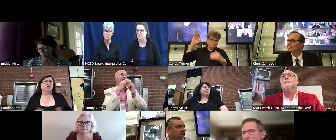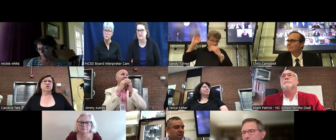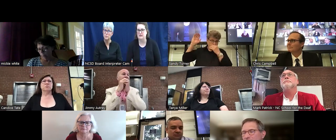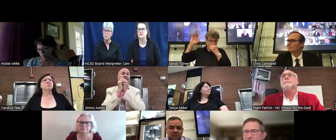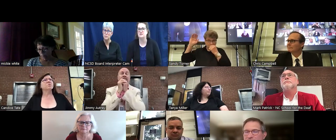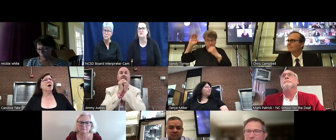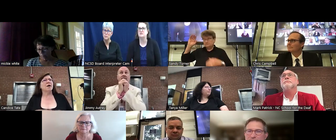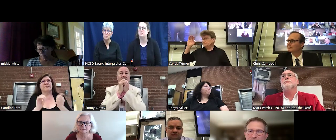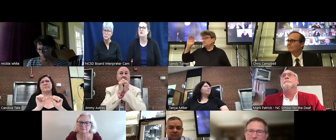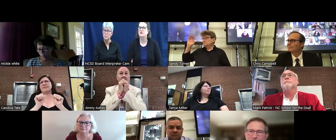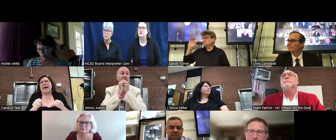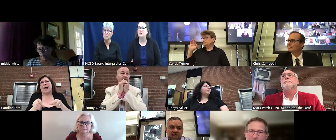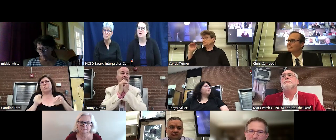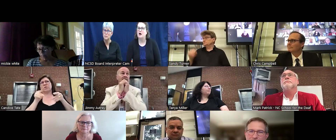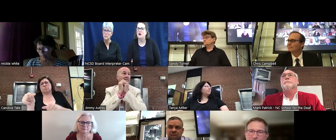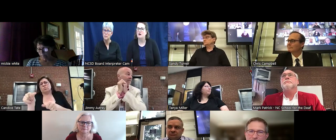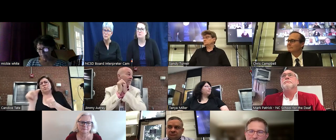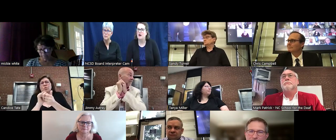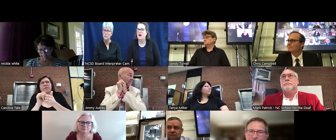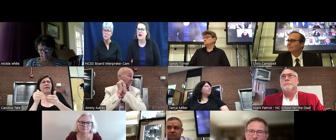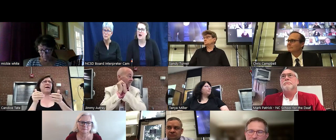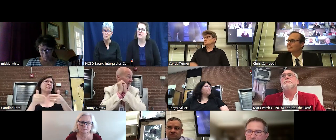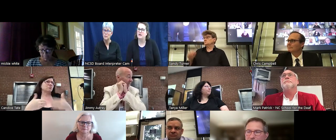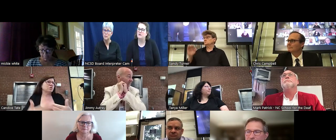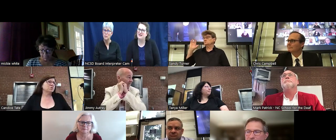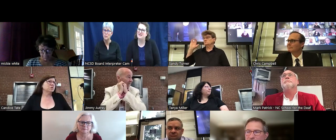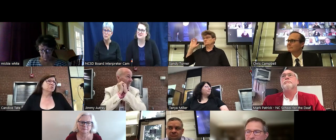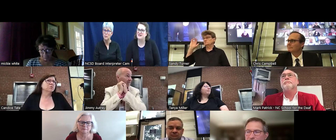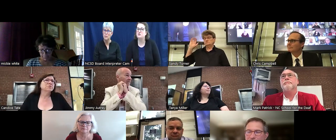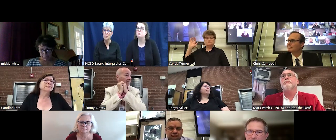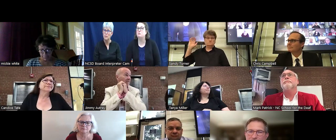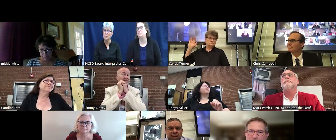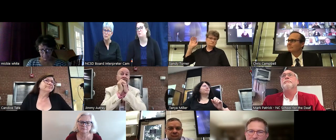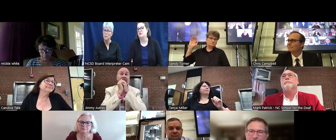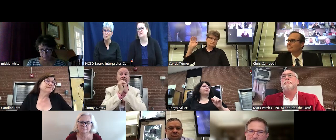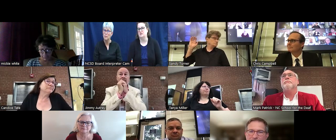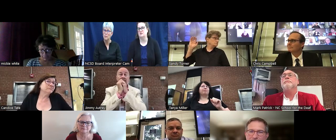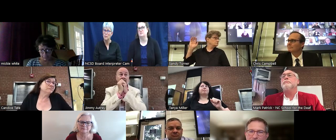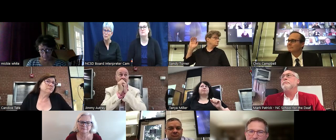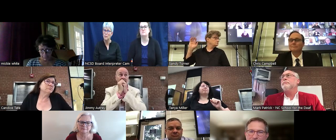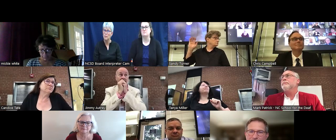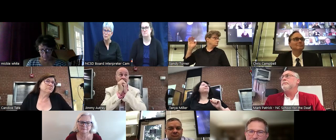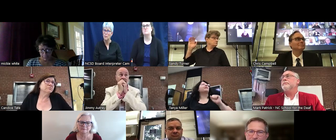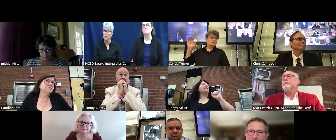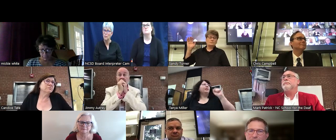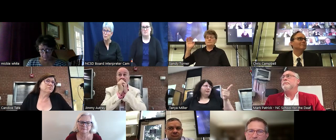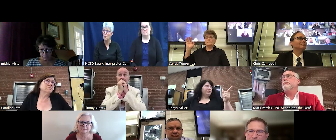however many months. So how can we make this a smooth process?